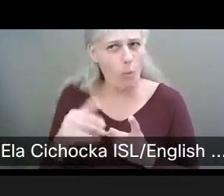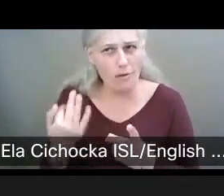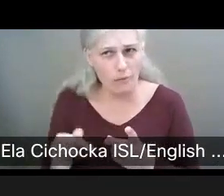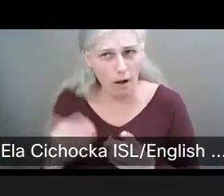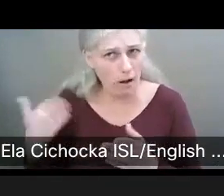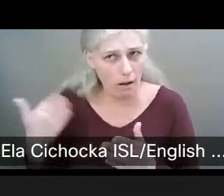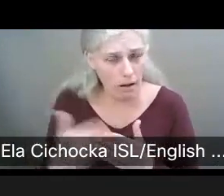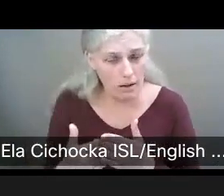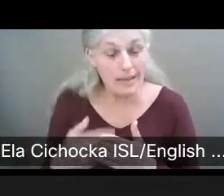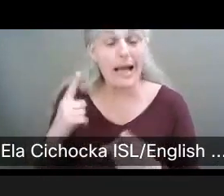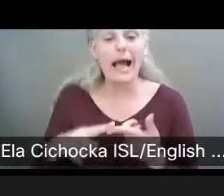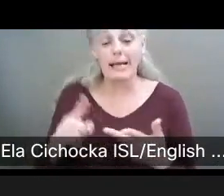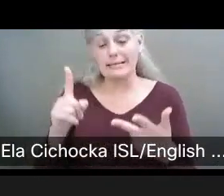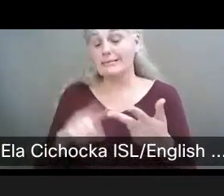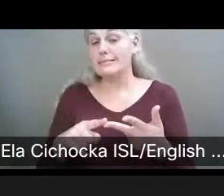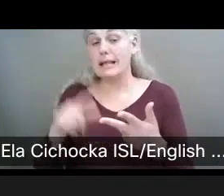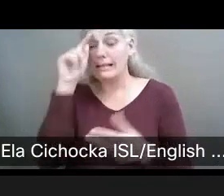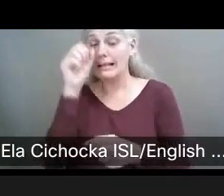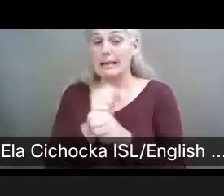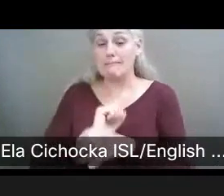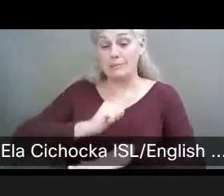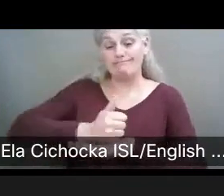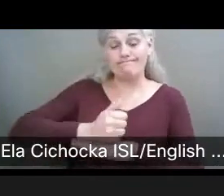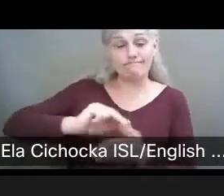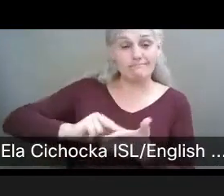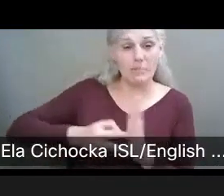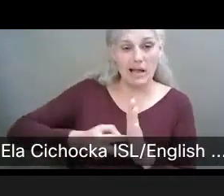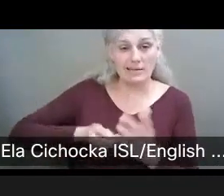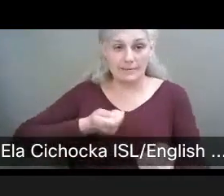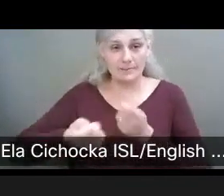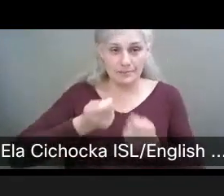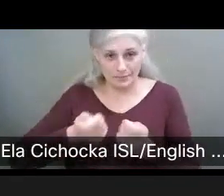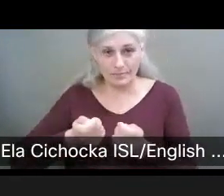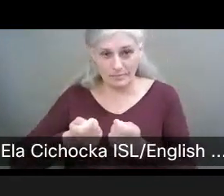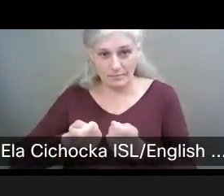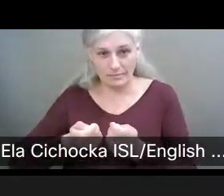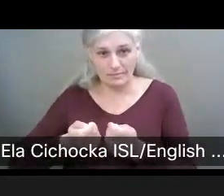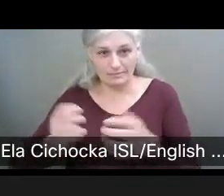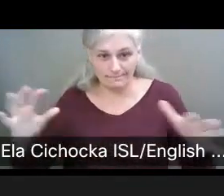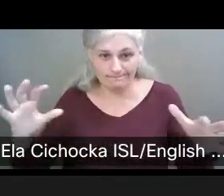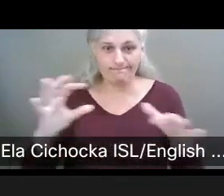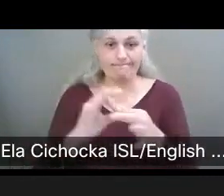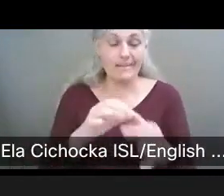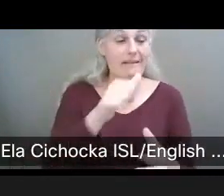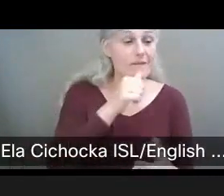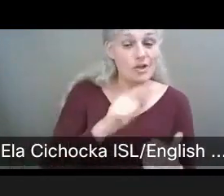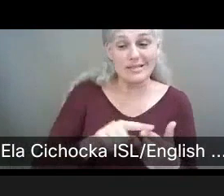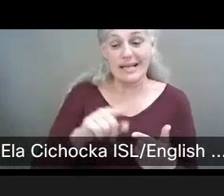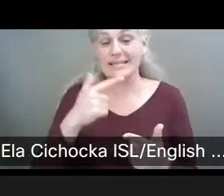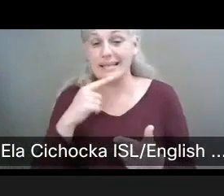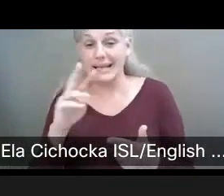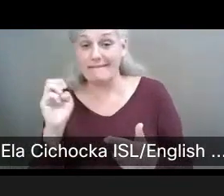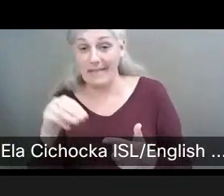may want to think about organizing or facilitating an encounter between first and second victim, but